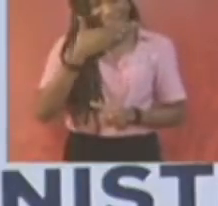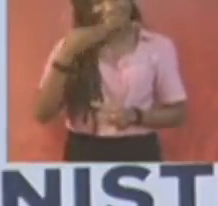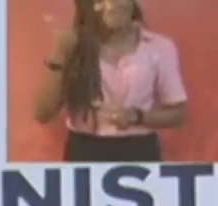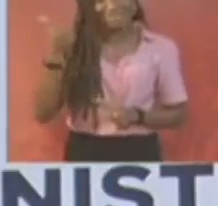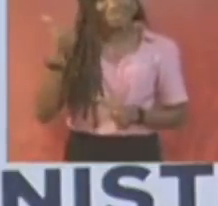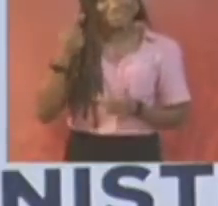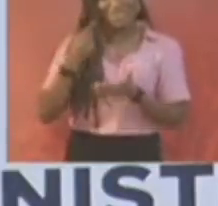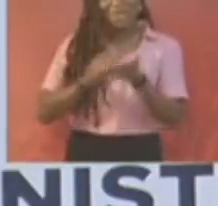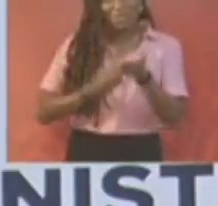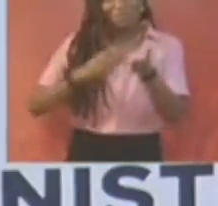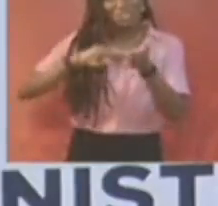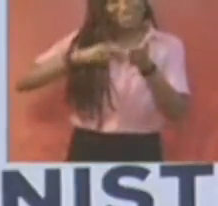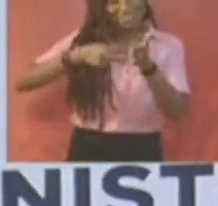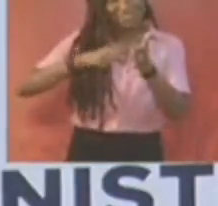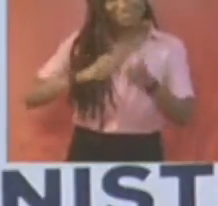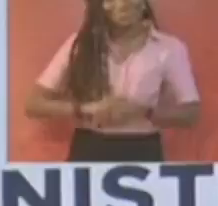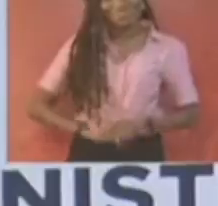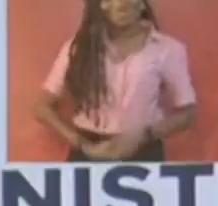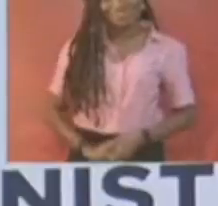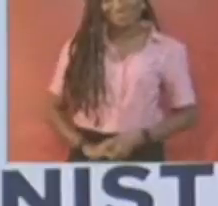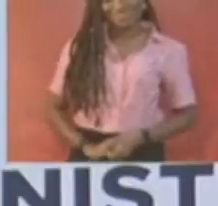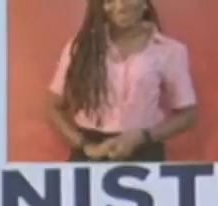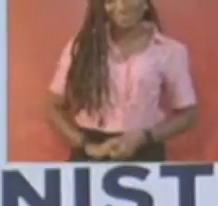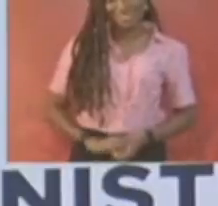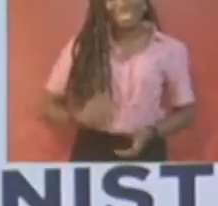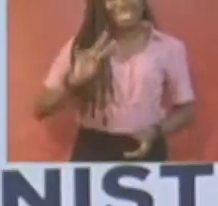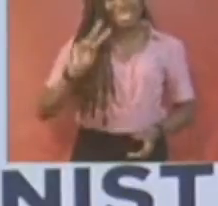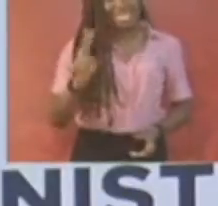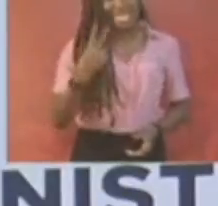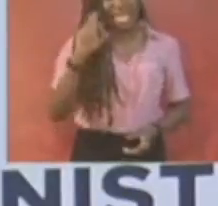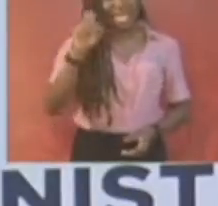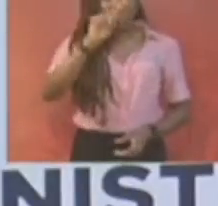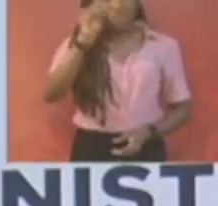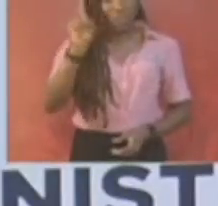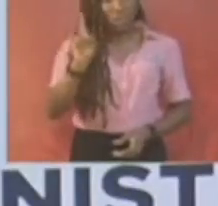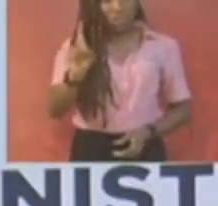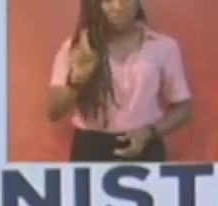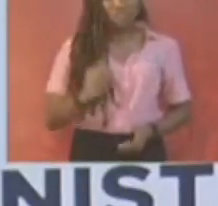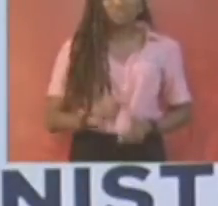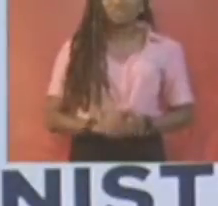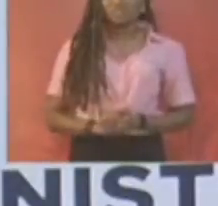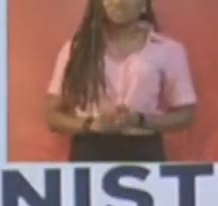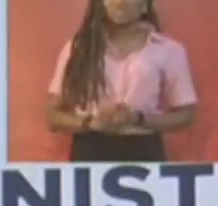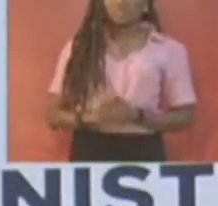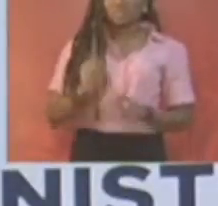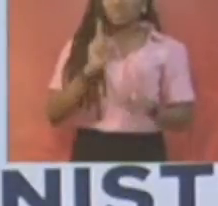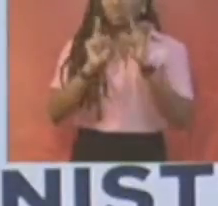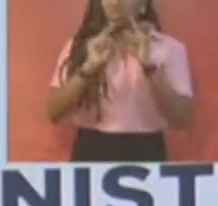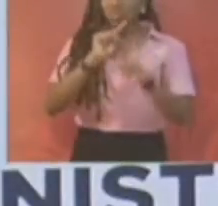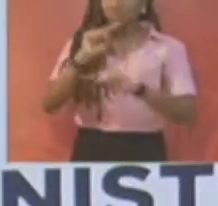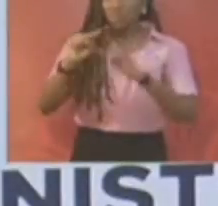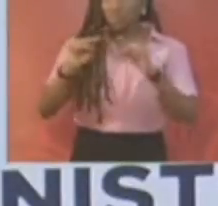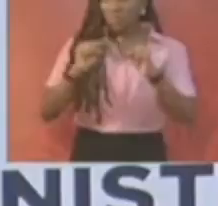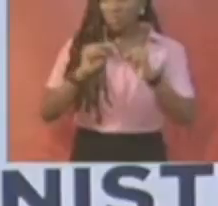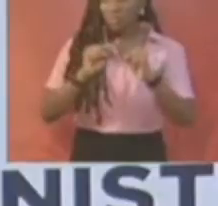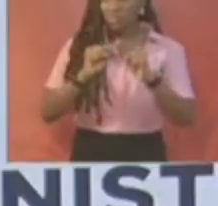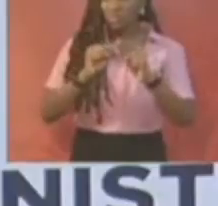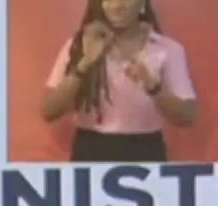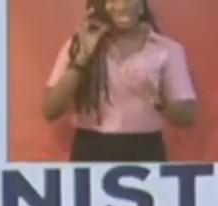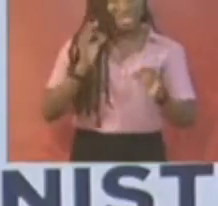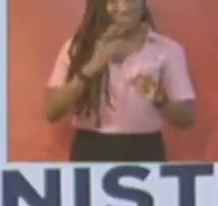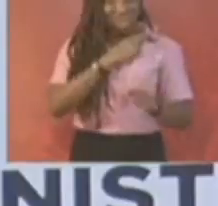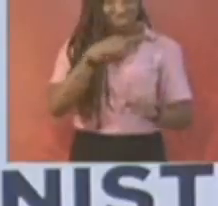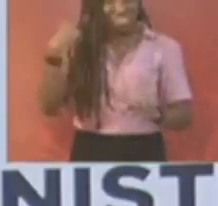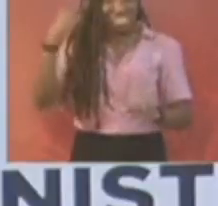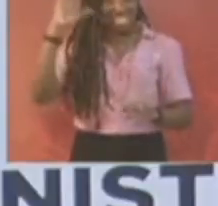what figures had been produced. The second question regarding whether we think that this may increase, we will have to